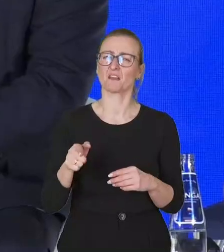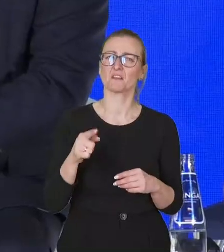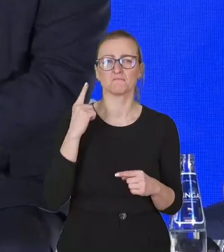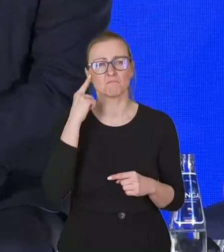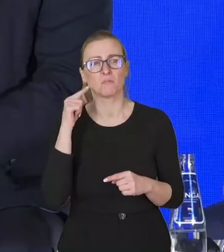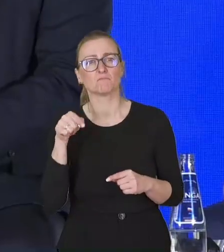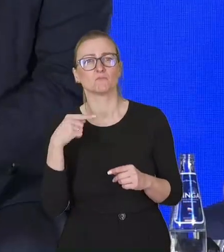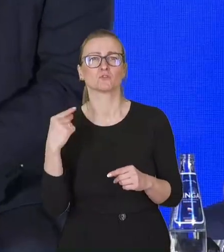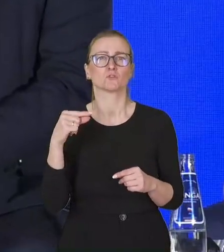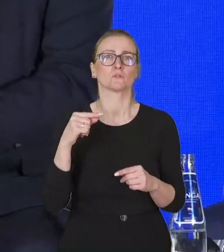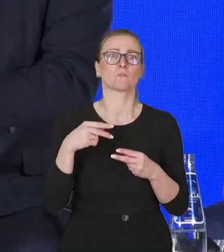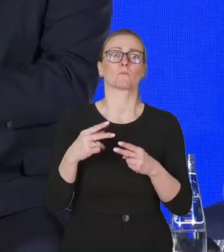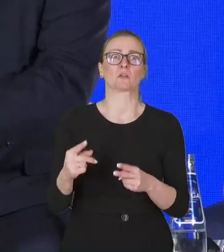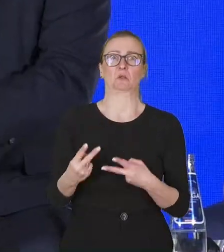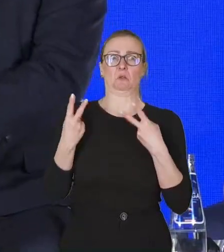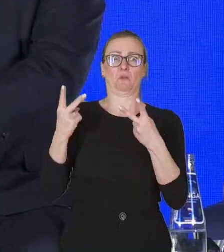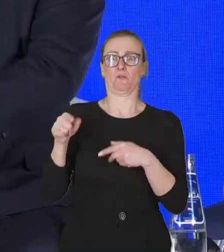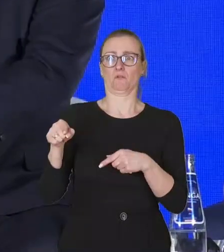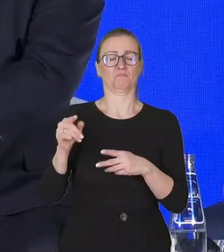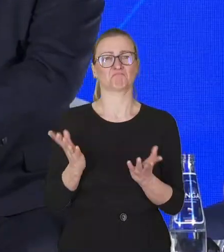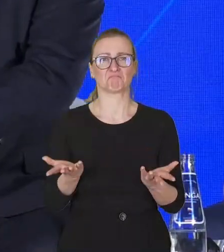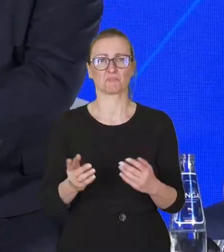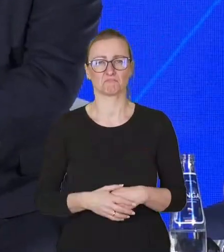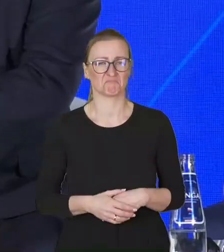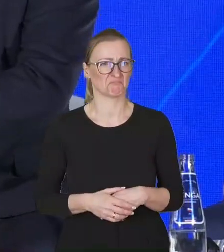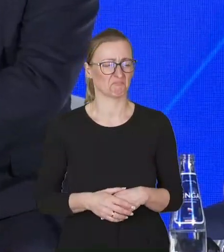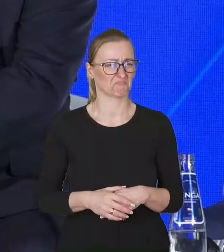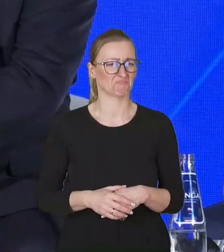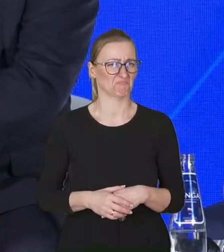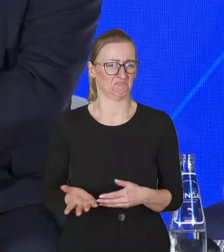would never say that, because we have the real